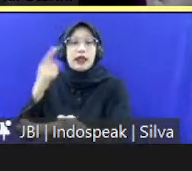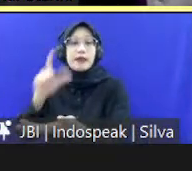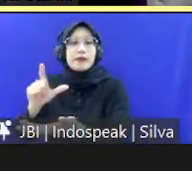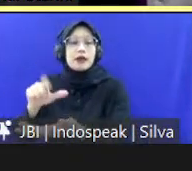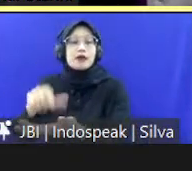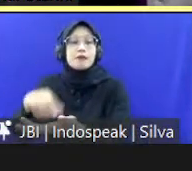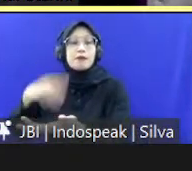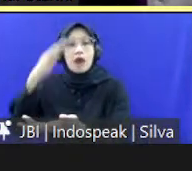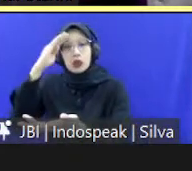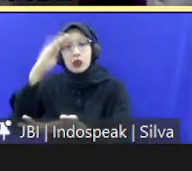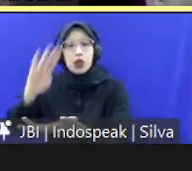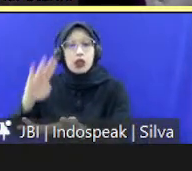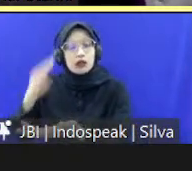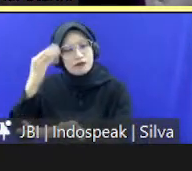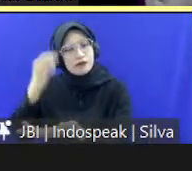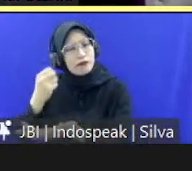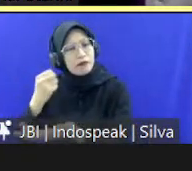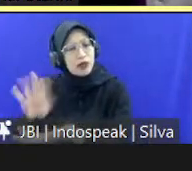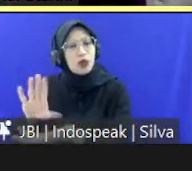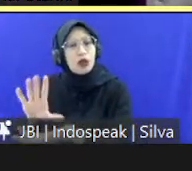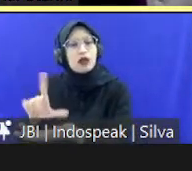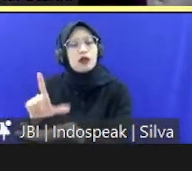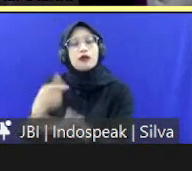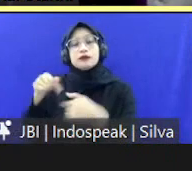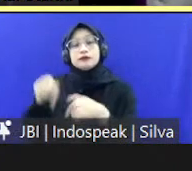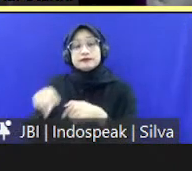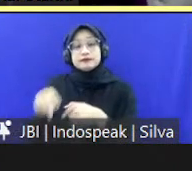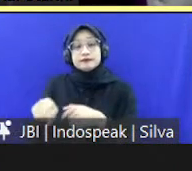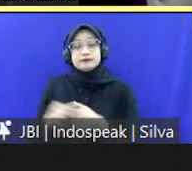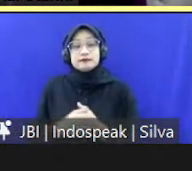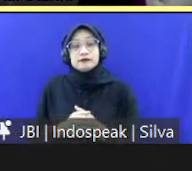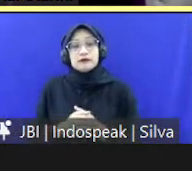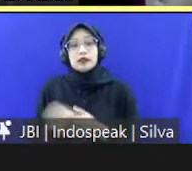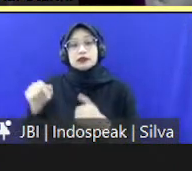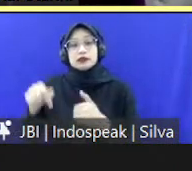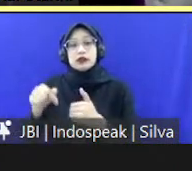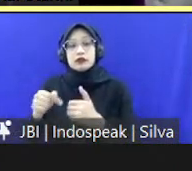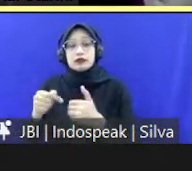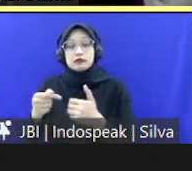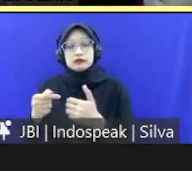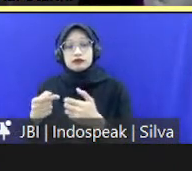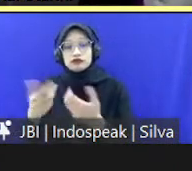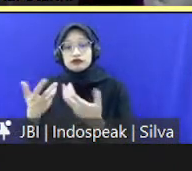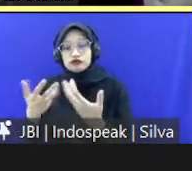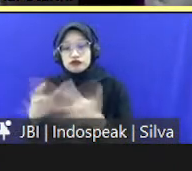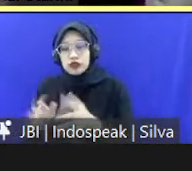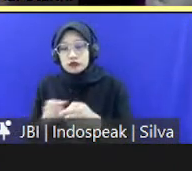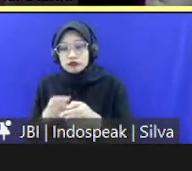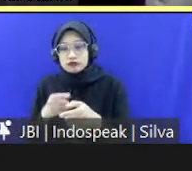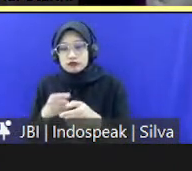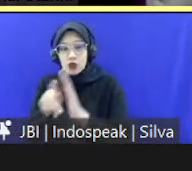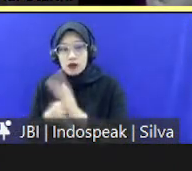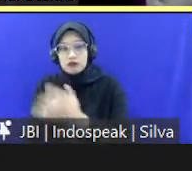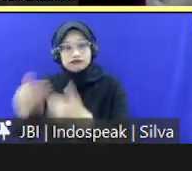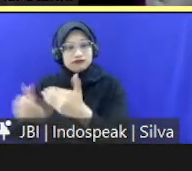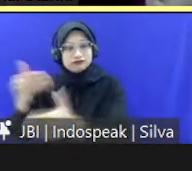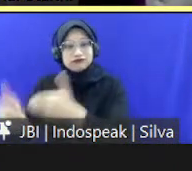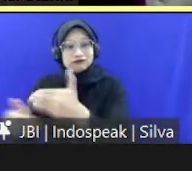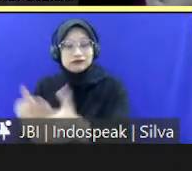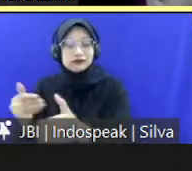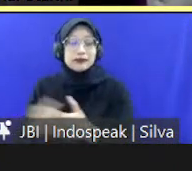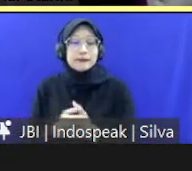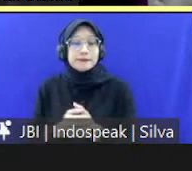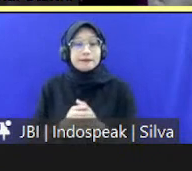in order to integrate this Wolbachia intervention into the current dengue control program. We hope to be